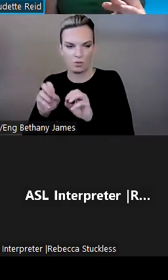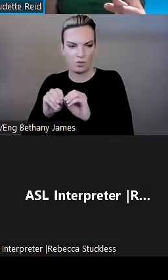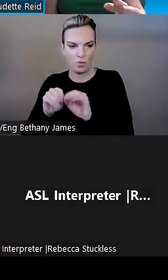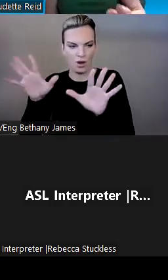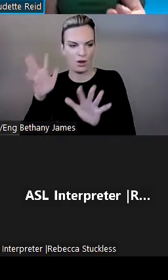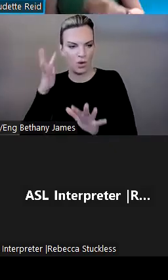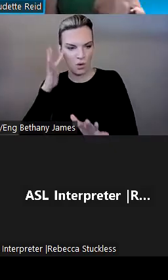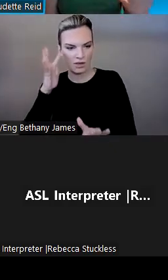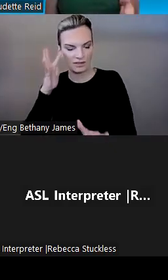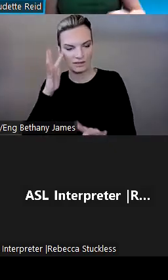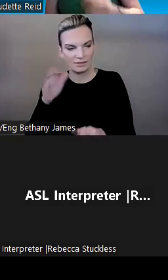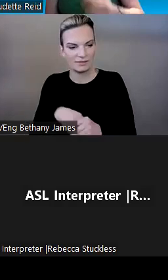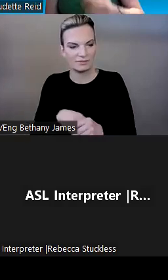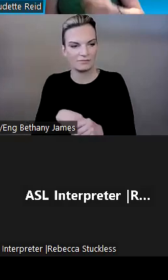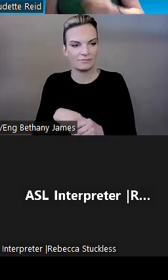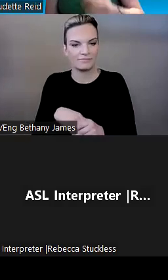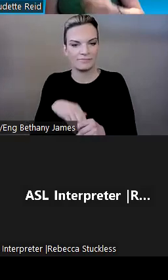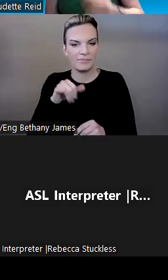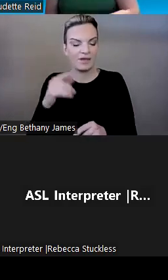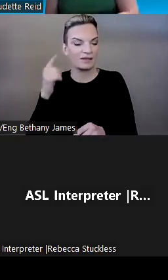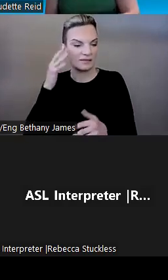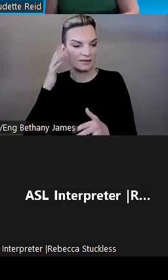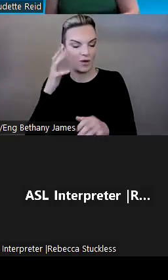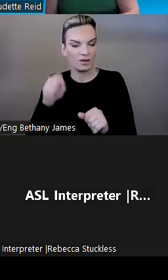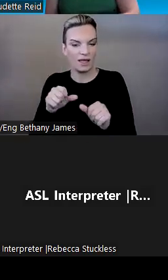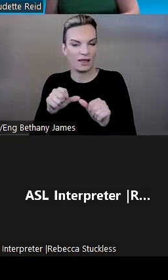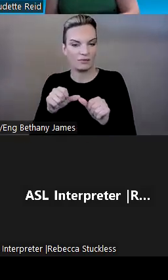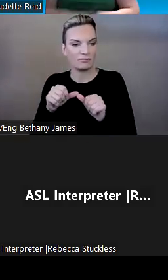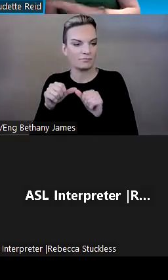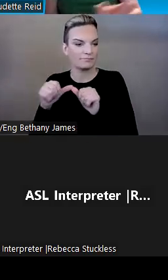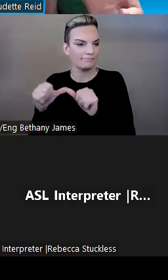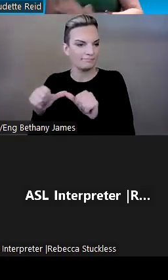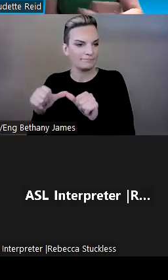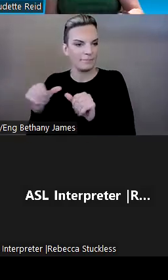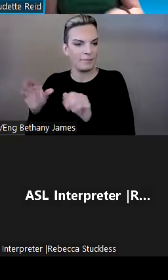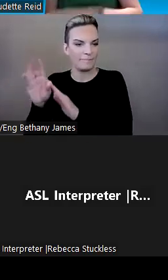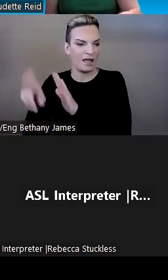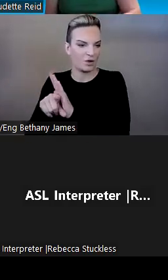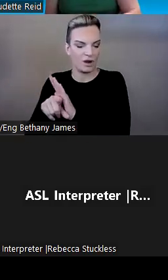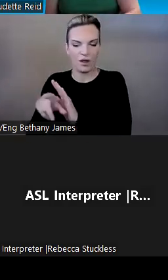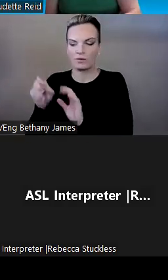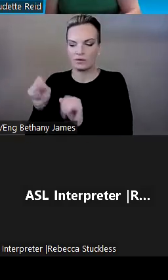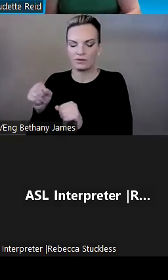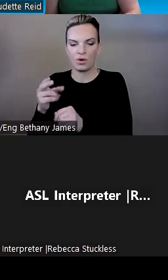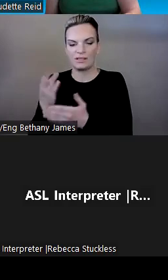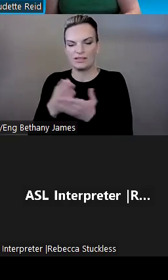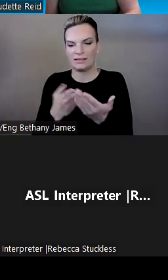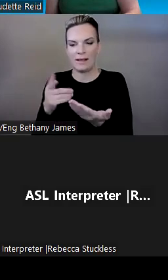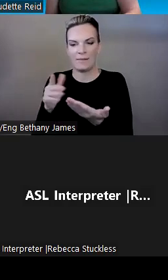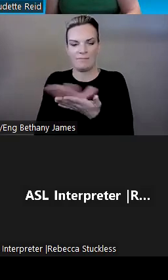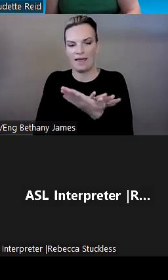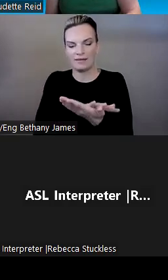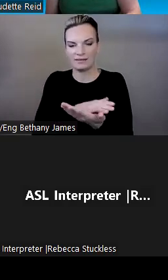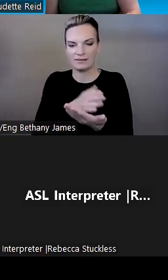that sound go continuously to play in the background and to mask some of the excess